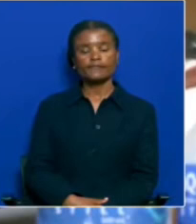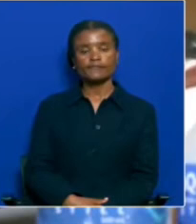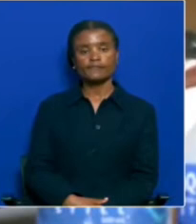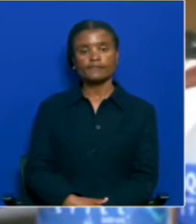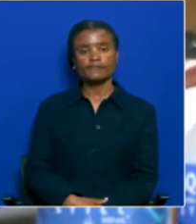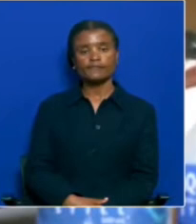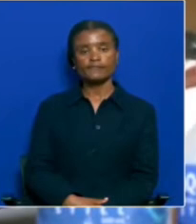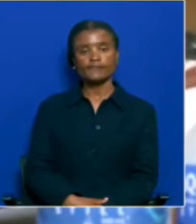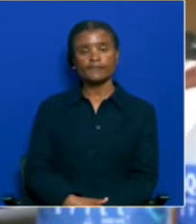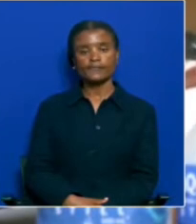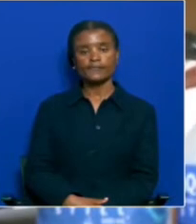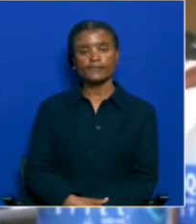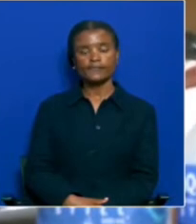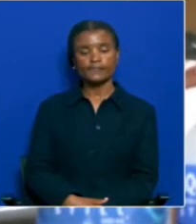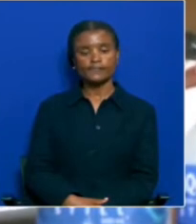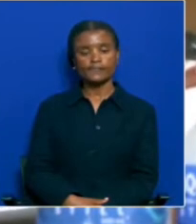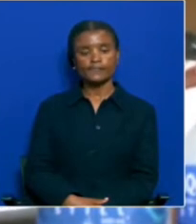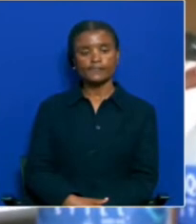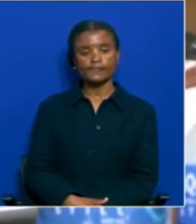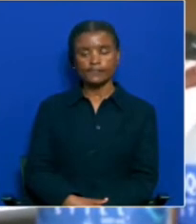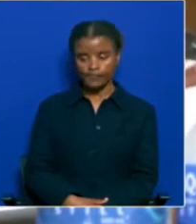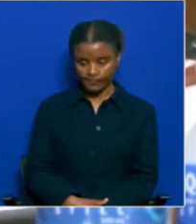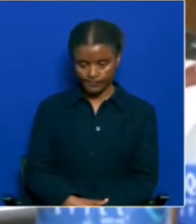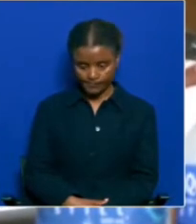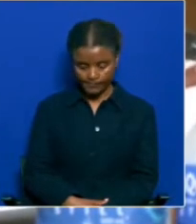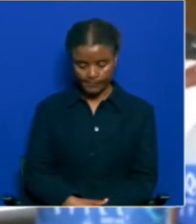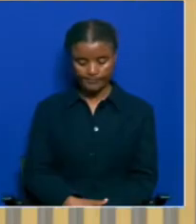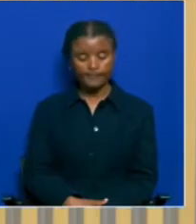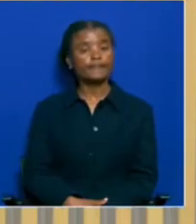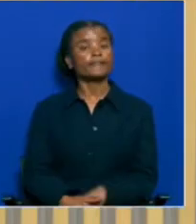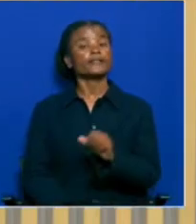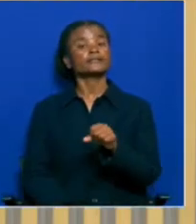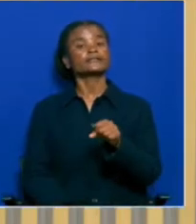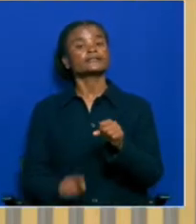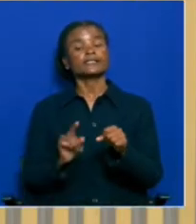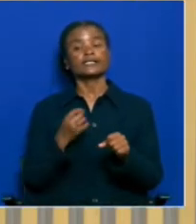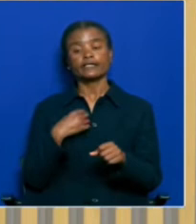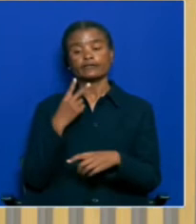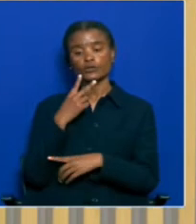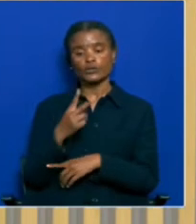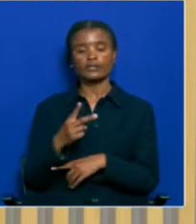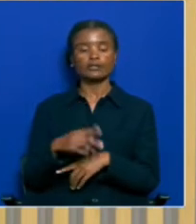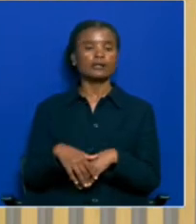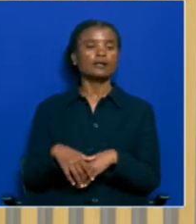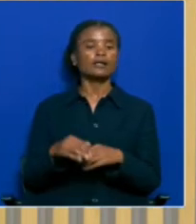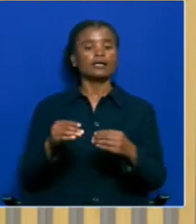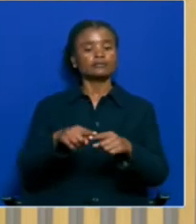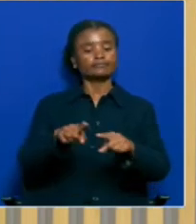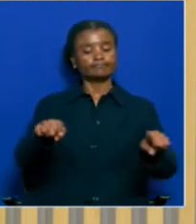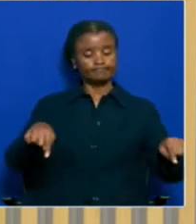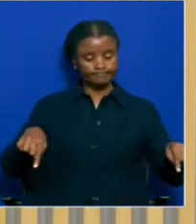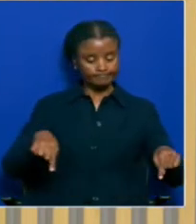I think if we are looking for the Yes, the yes, yes. boundaries of the powers. I got it. Yes, it says that the powers